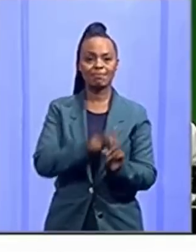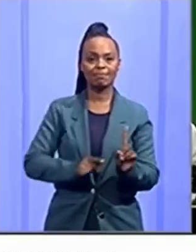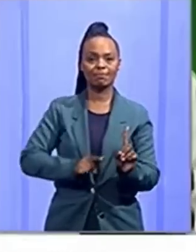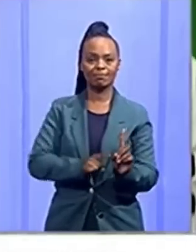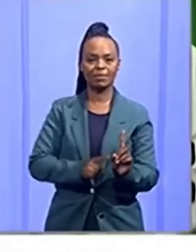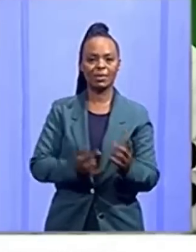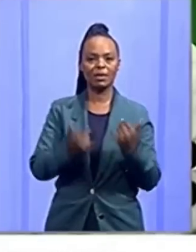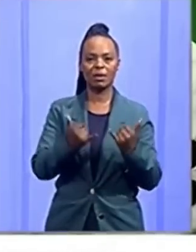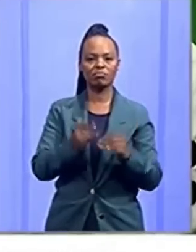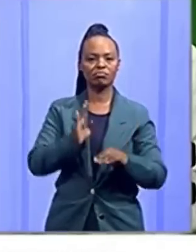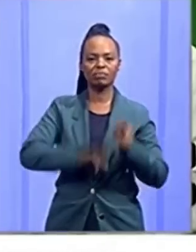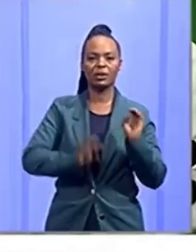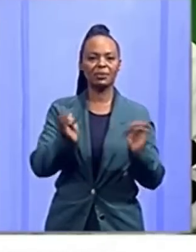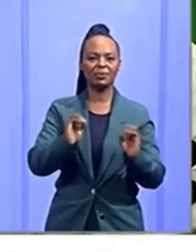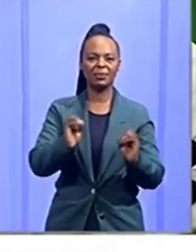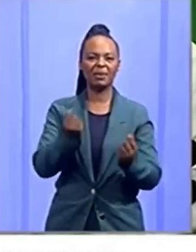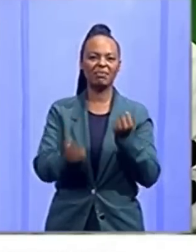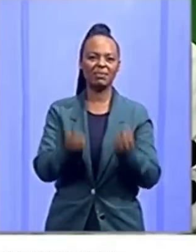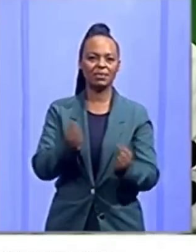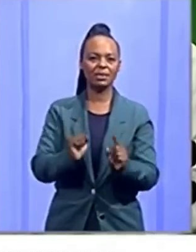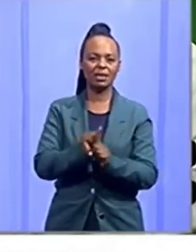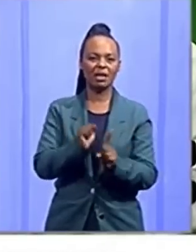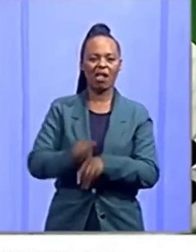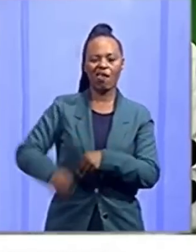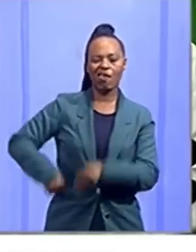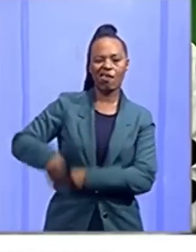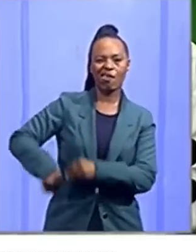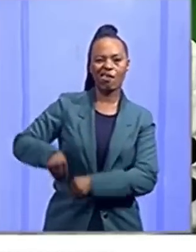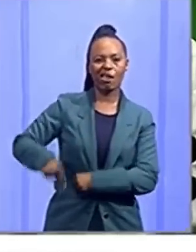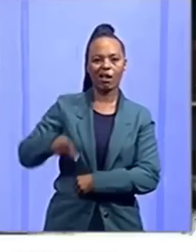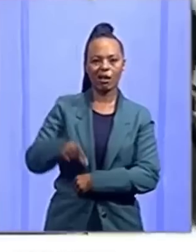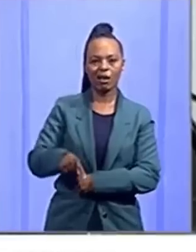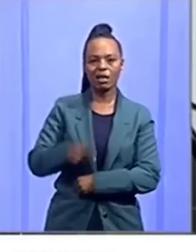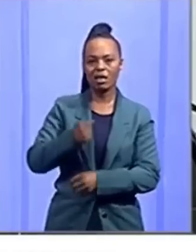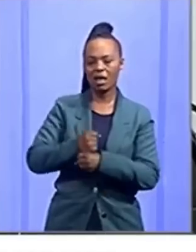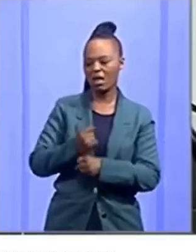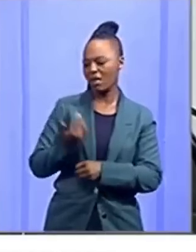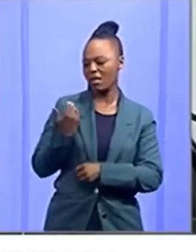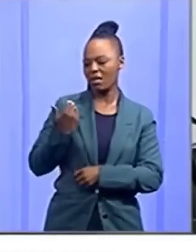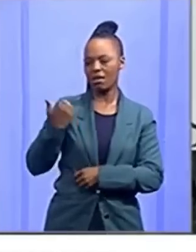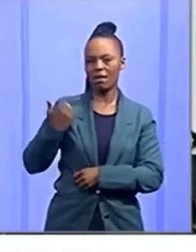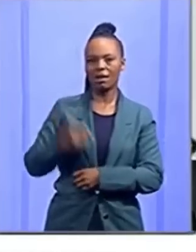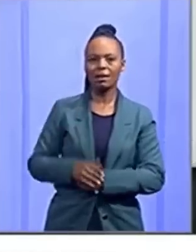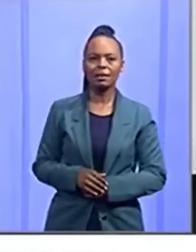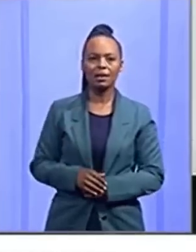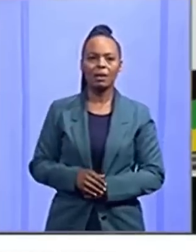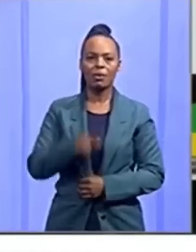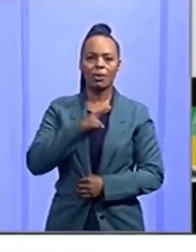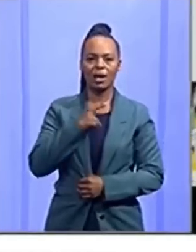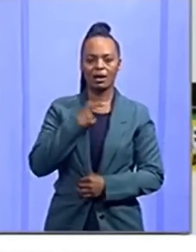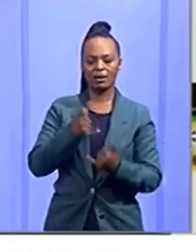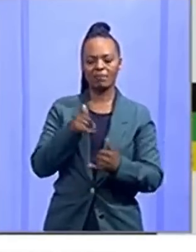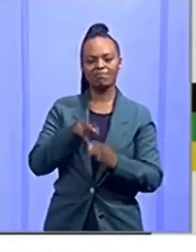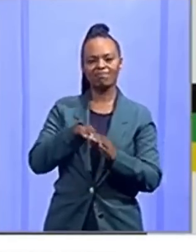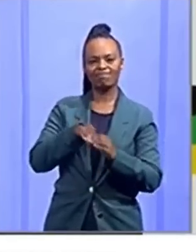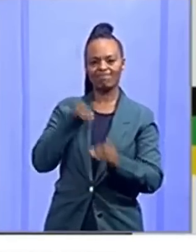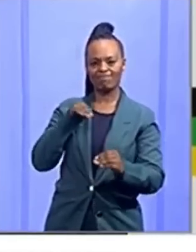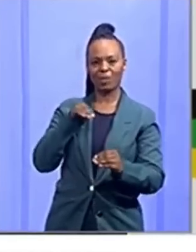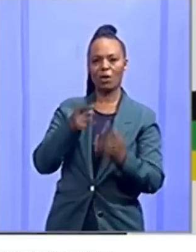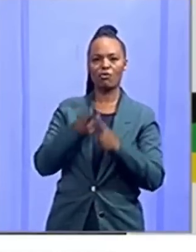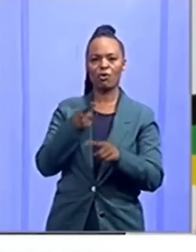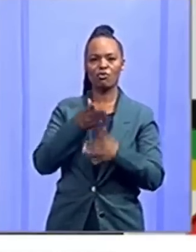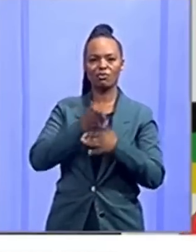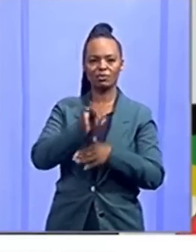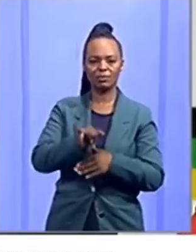Mabuyakhulu ga a bonwa molato mo ditatofatsong tsa bonwenwe go sa le gale monongwaga morago ga go ikgogela morago mo tirong ya gagwe.